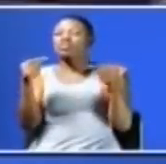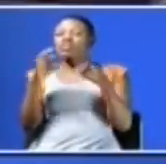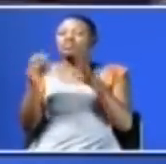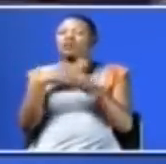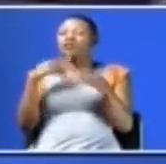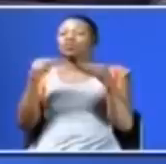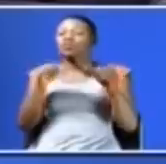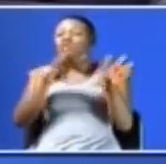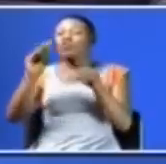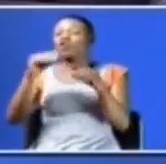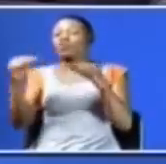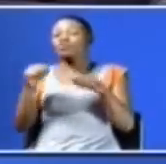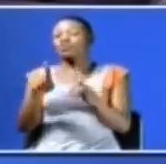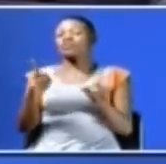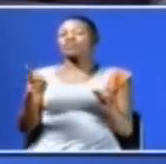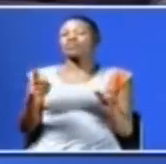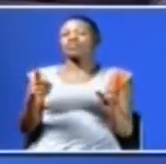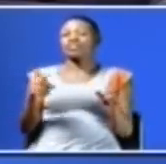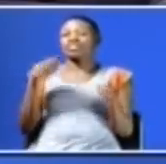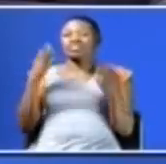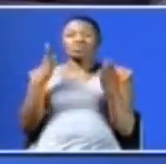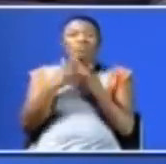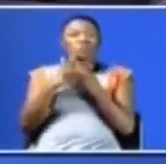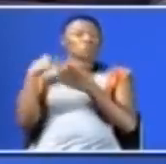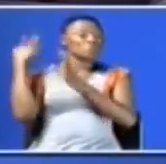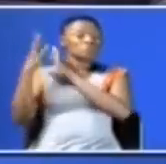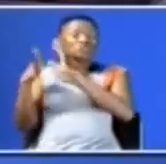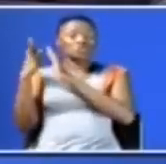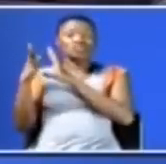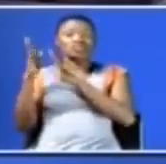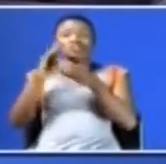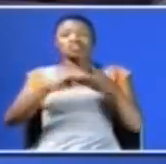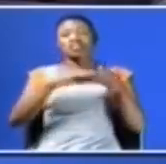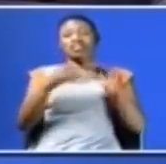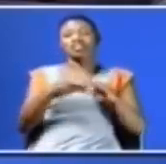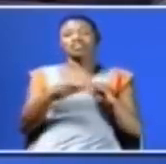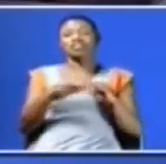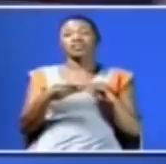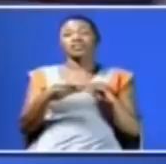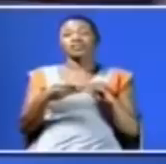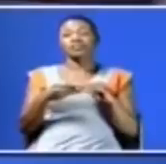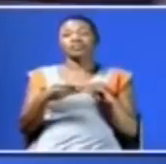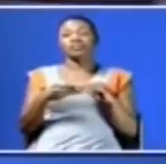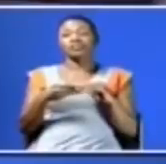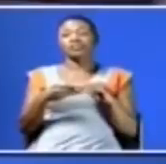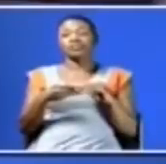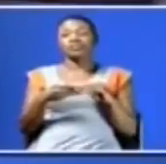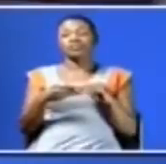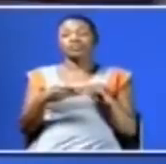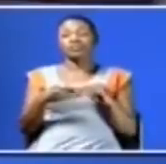yourself. It's a confusion created by the institutional sort of dysfunction I've mentioned.